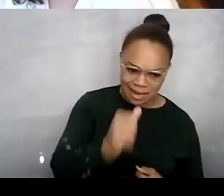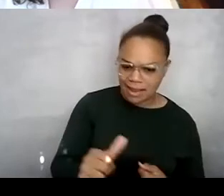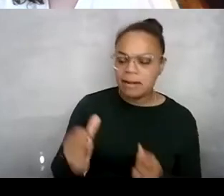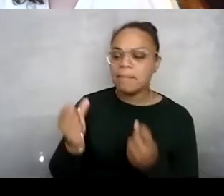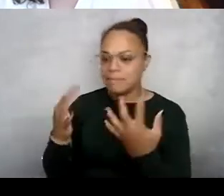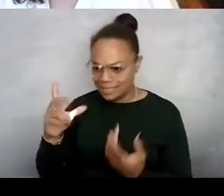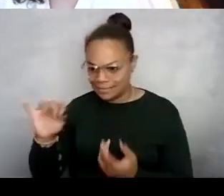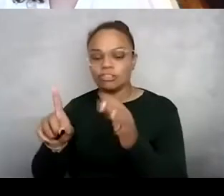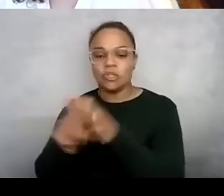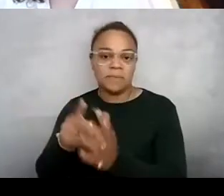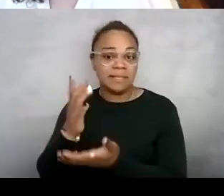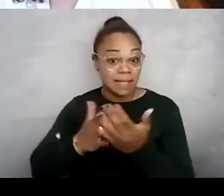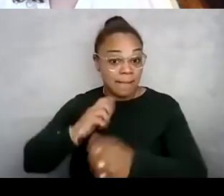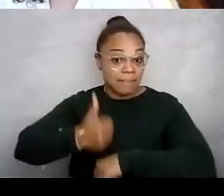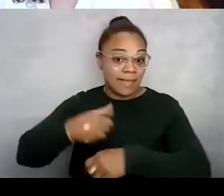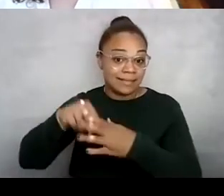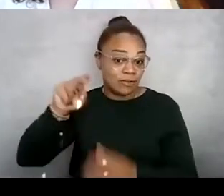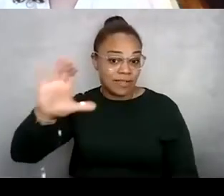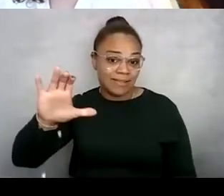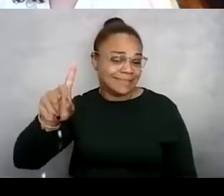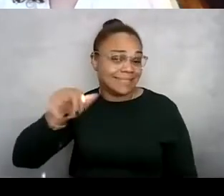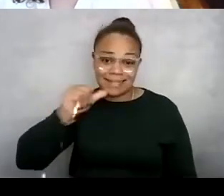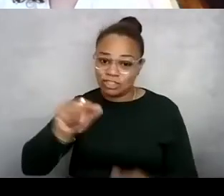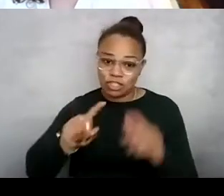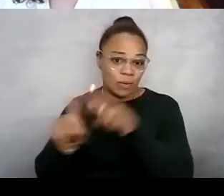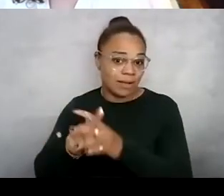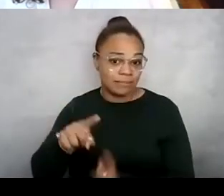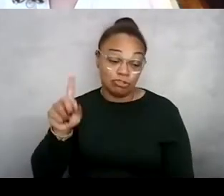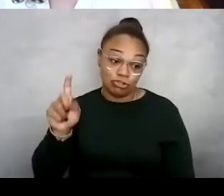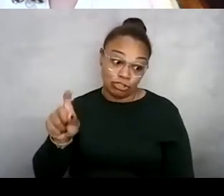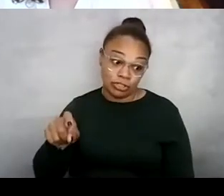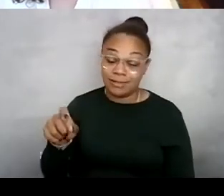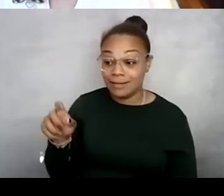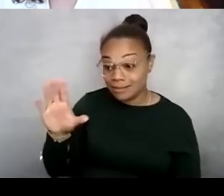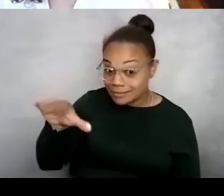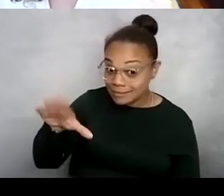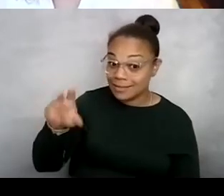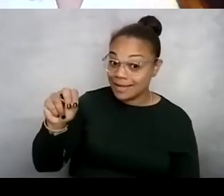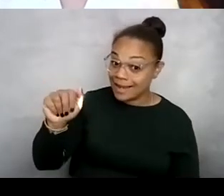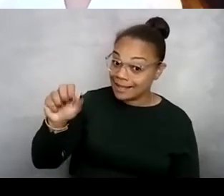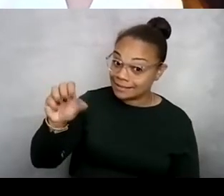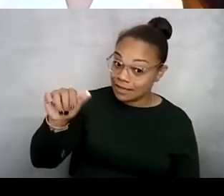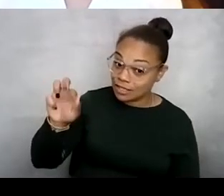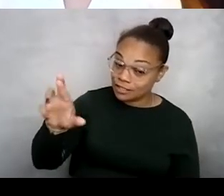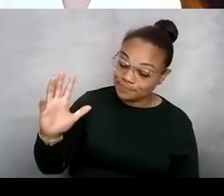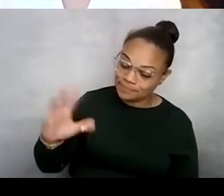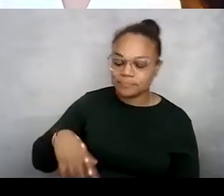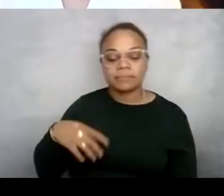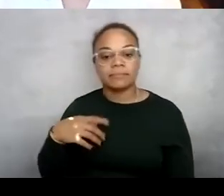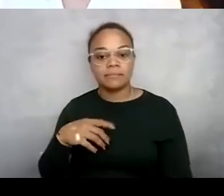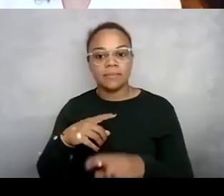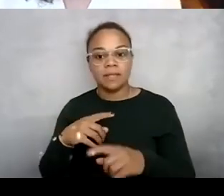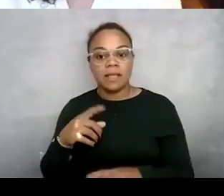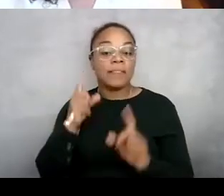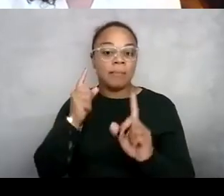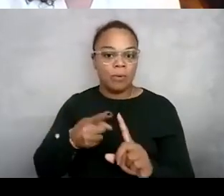North Carolina didn't, should have. Can you spell NASCAR? And the